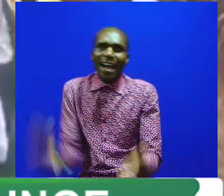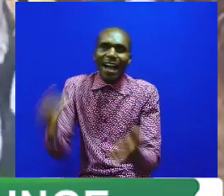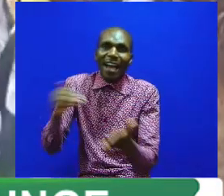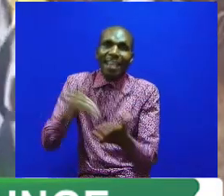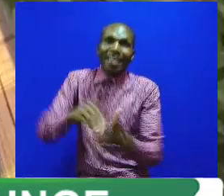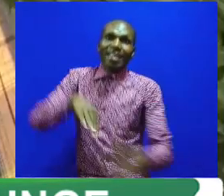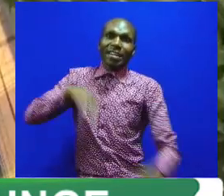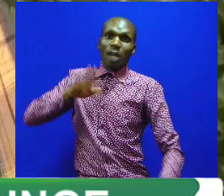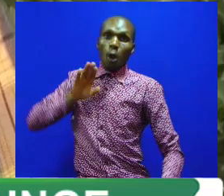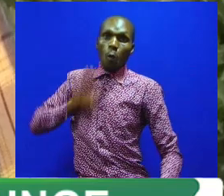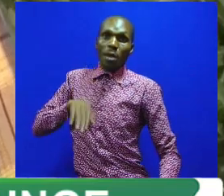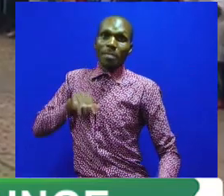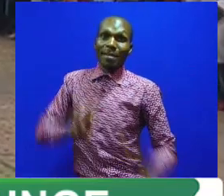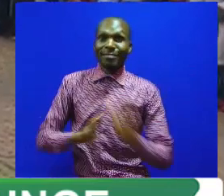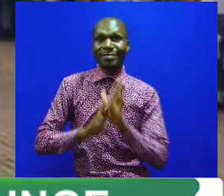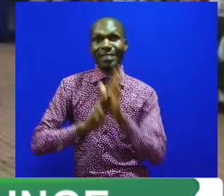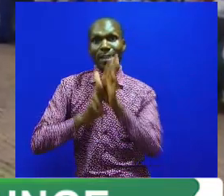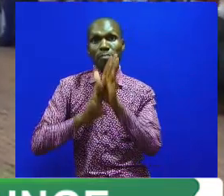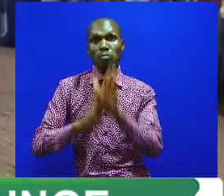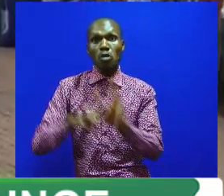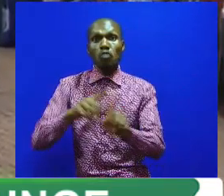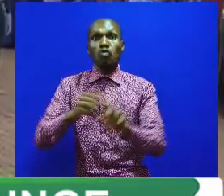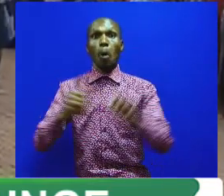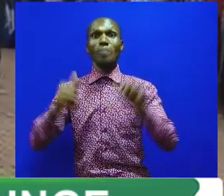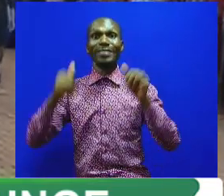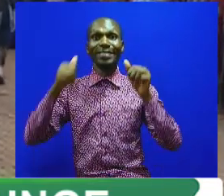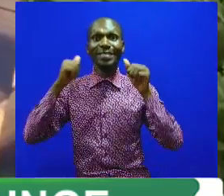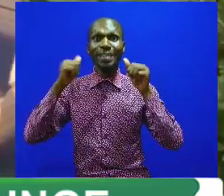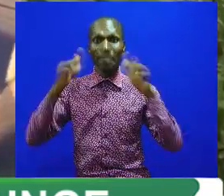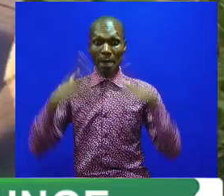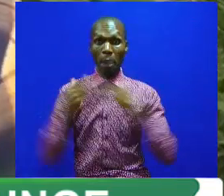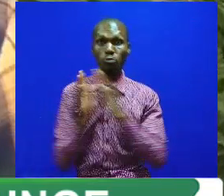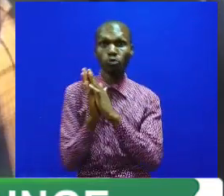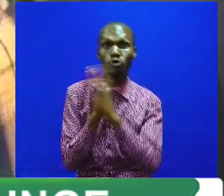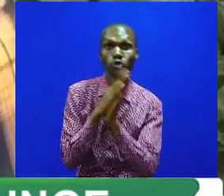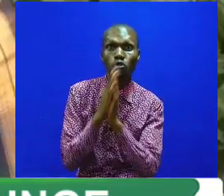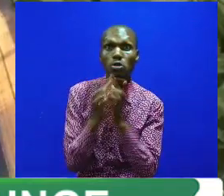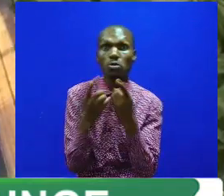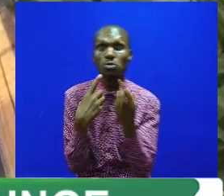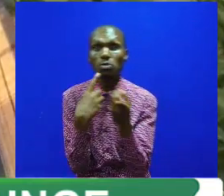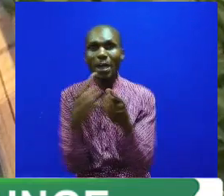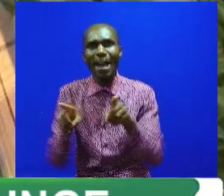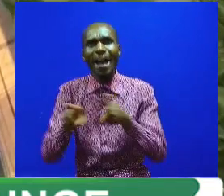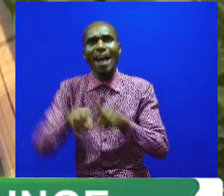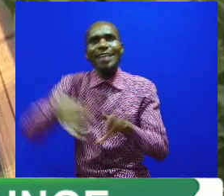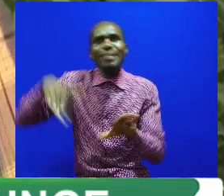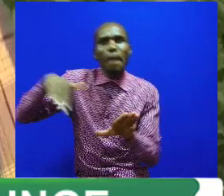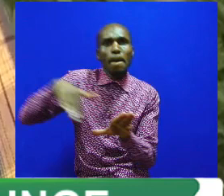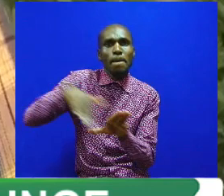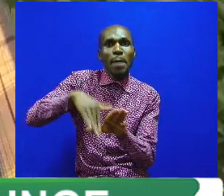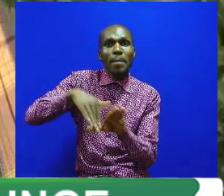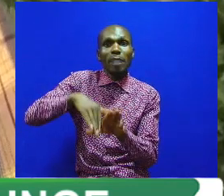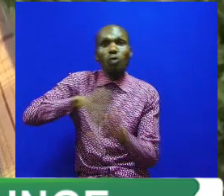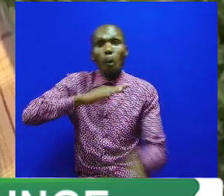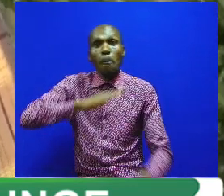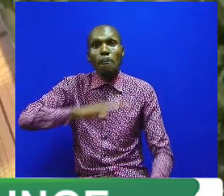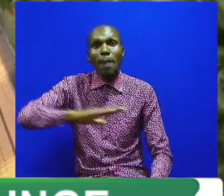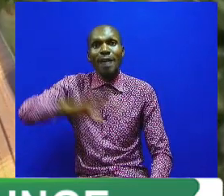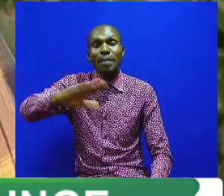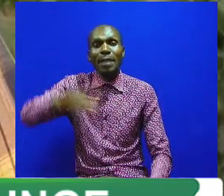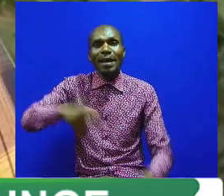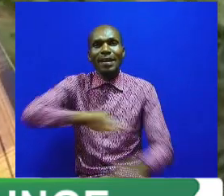ile pucheru samomanyi nabwate aya kwerera. Intumuna bachumbe na National